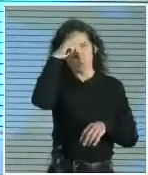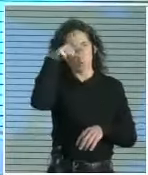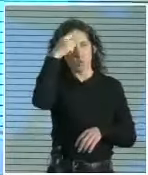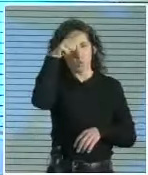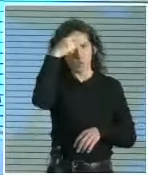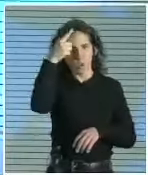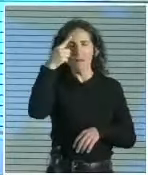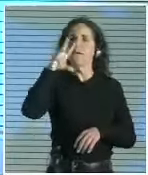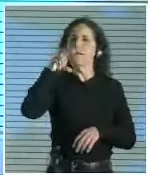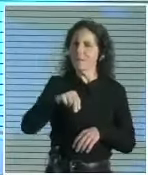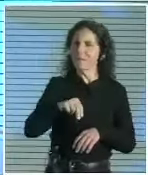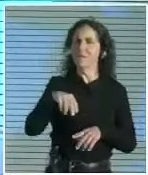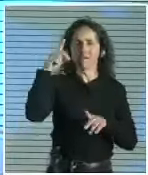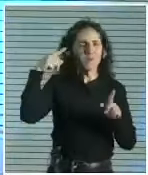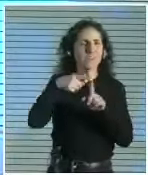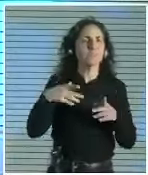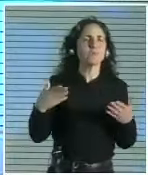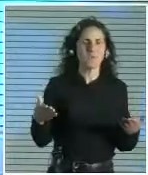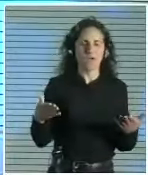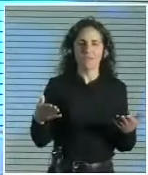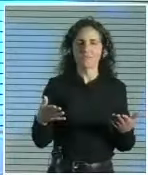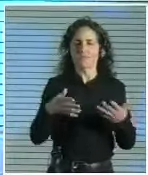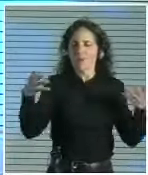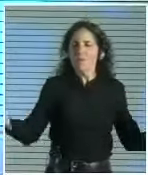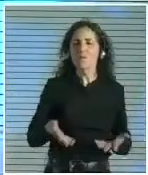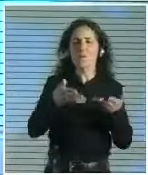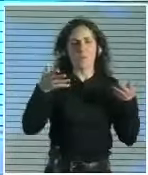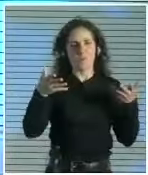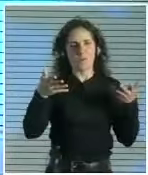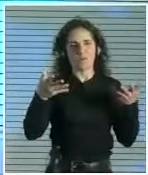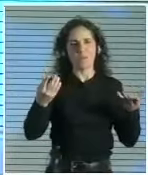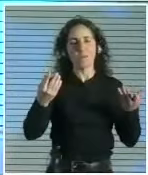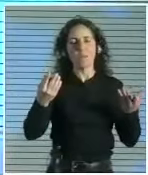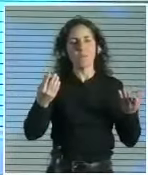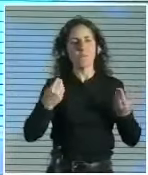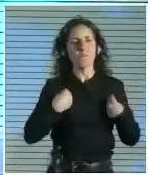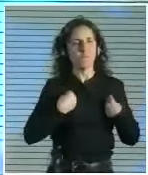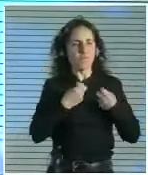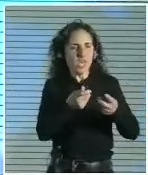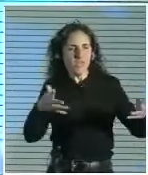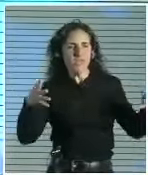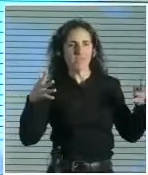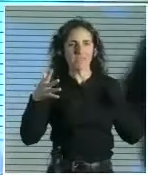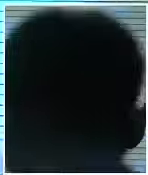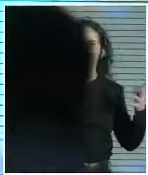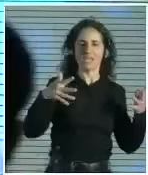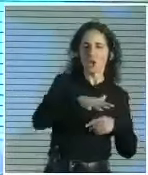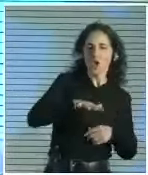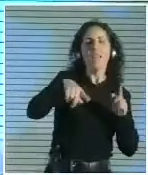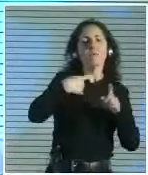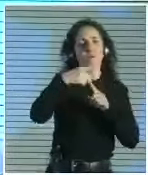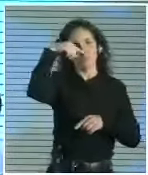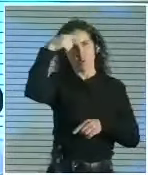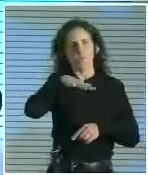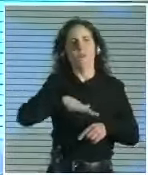the local biodiversity, the local culture. So Thank